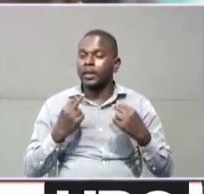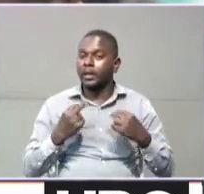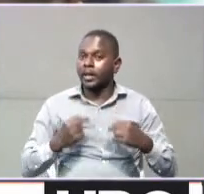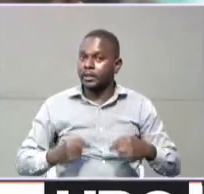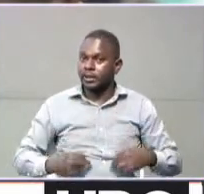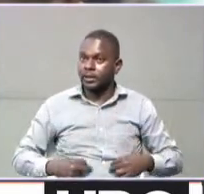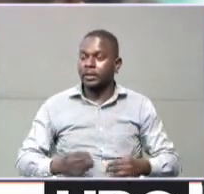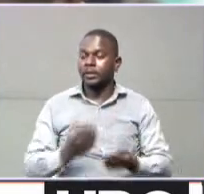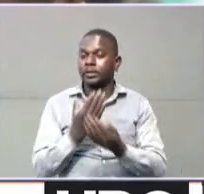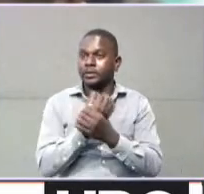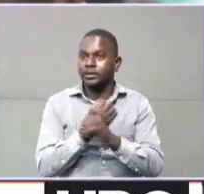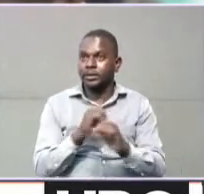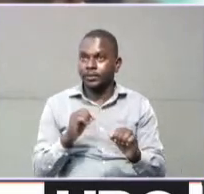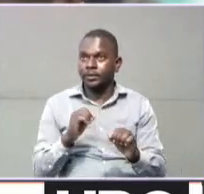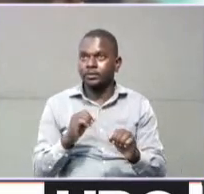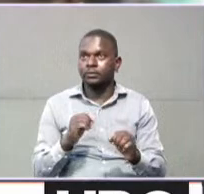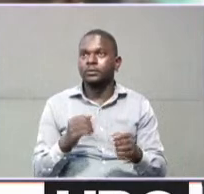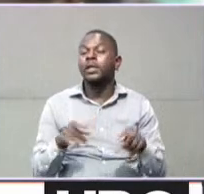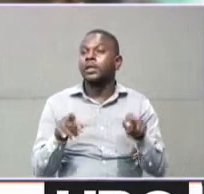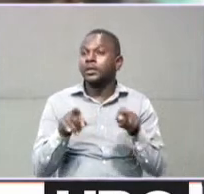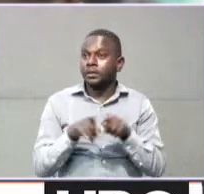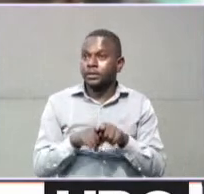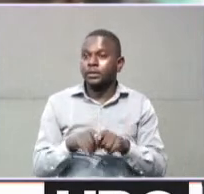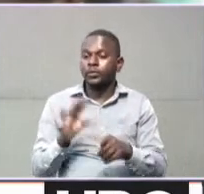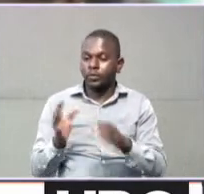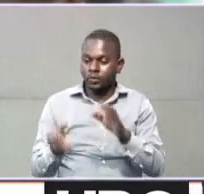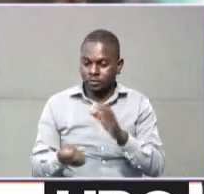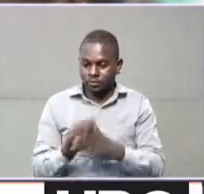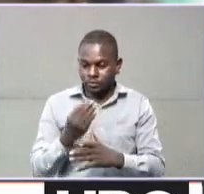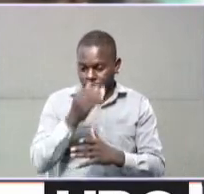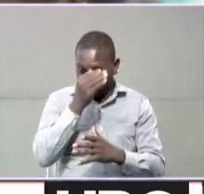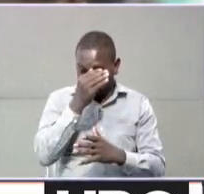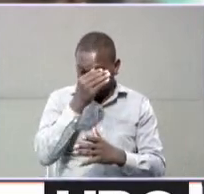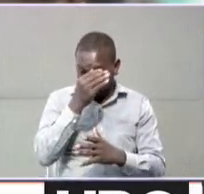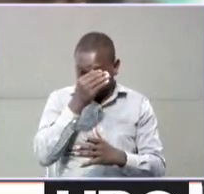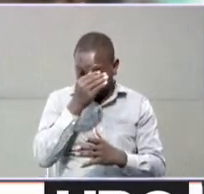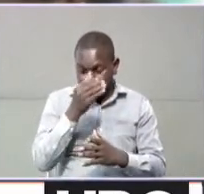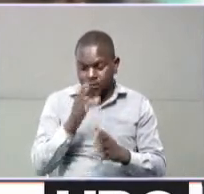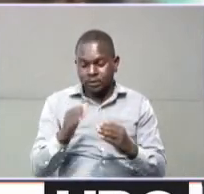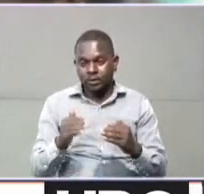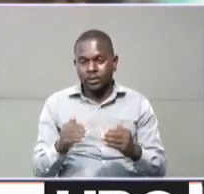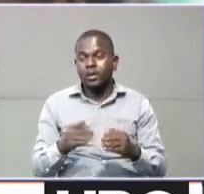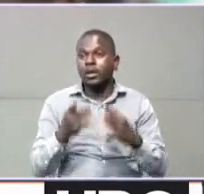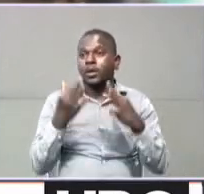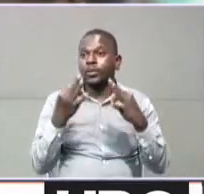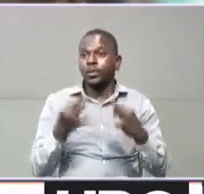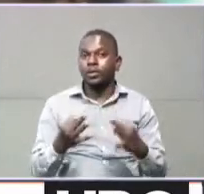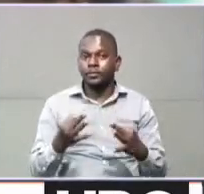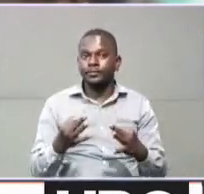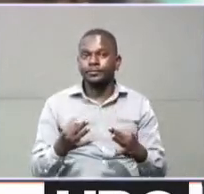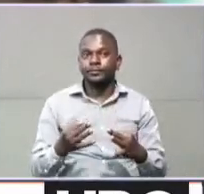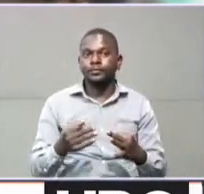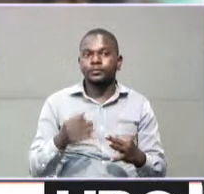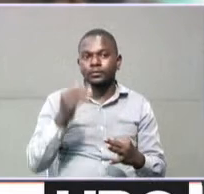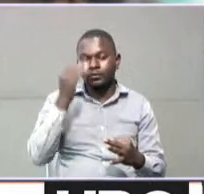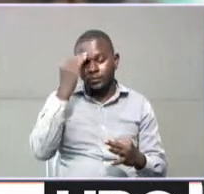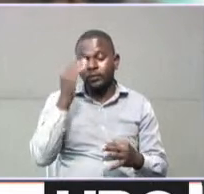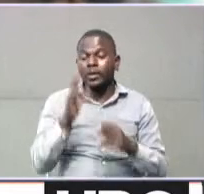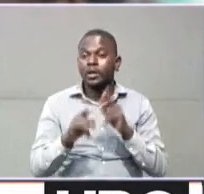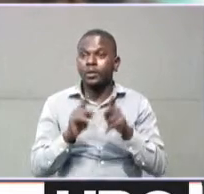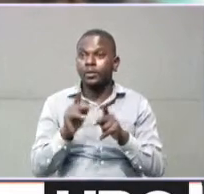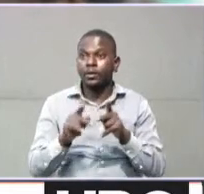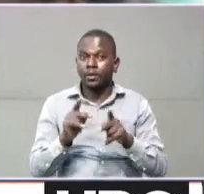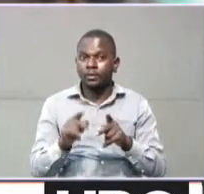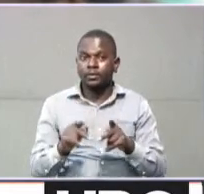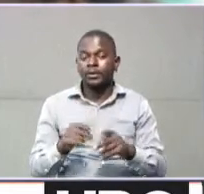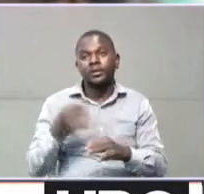and safety and also we have put two marks on all of the products we know some people attempt